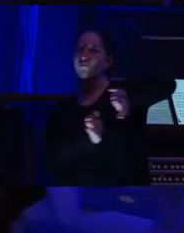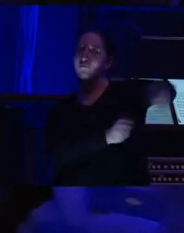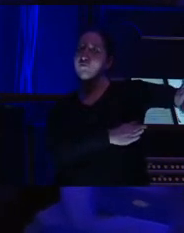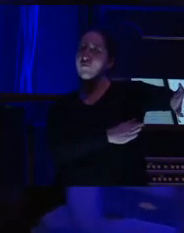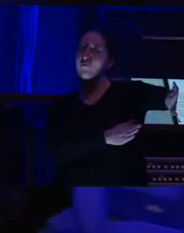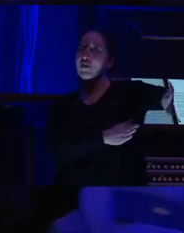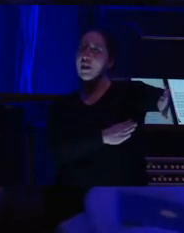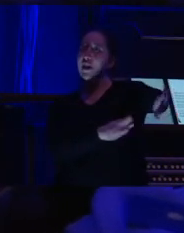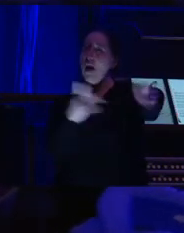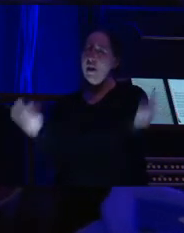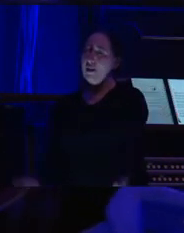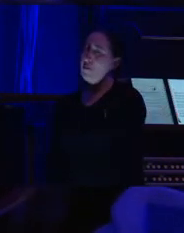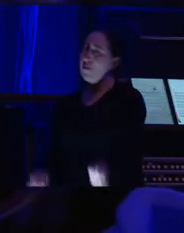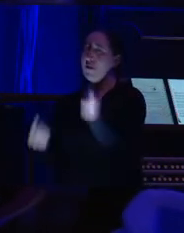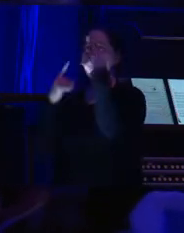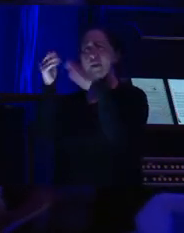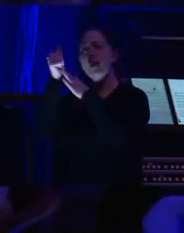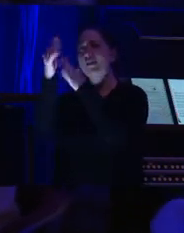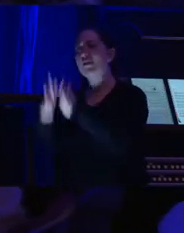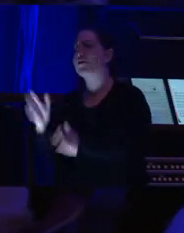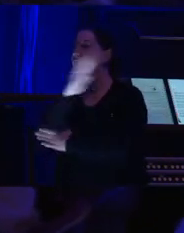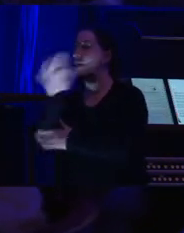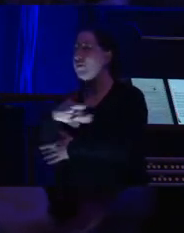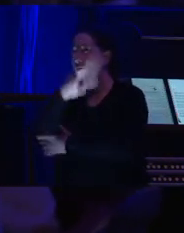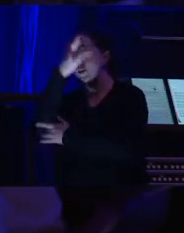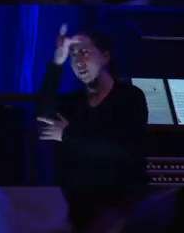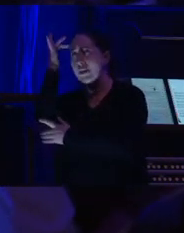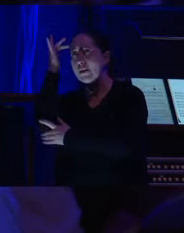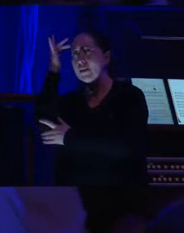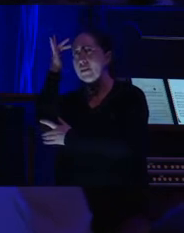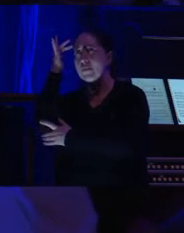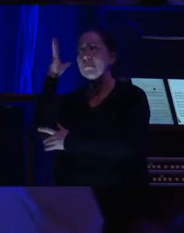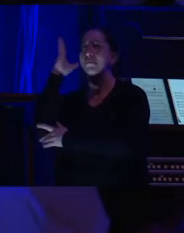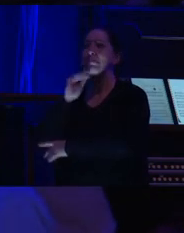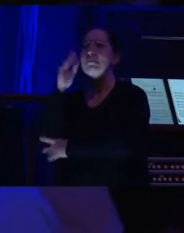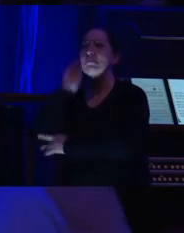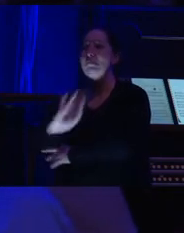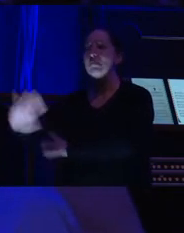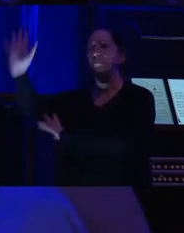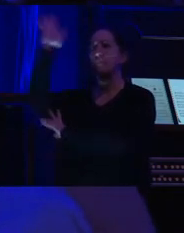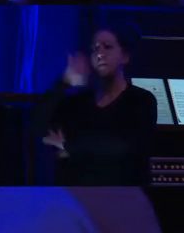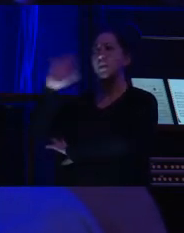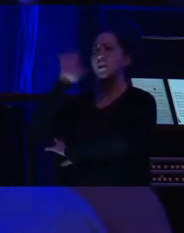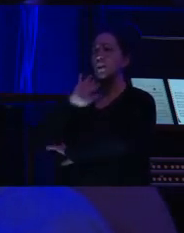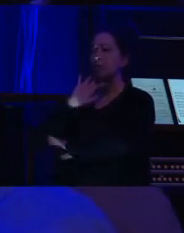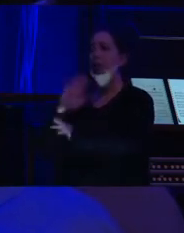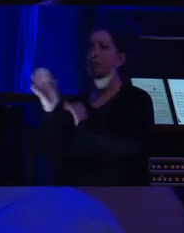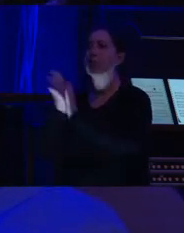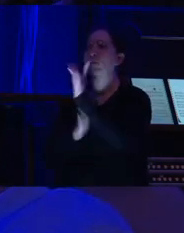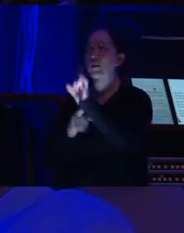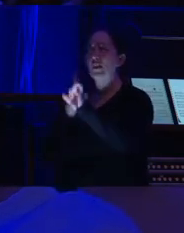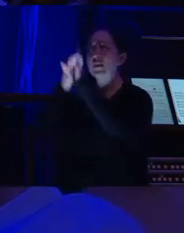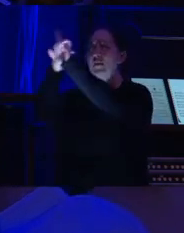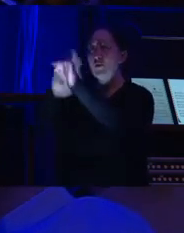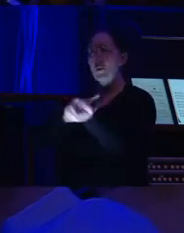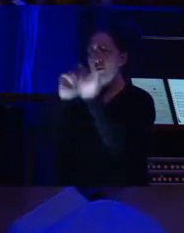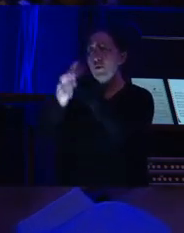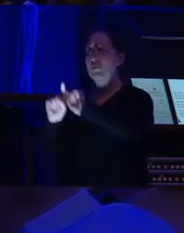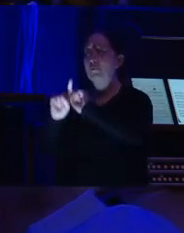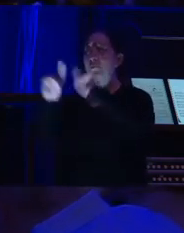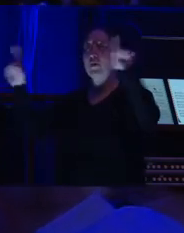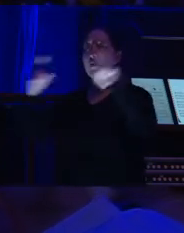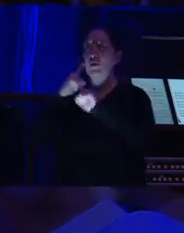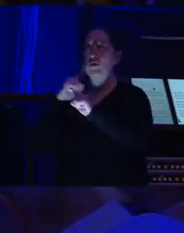Empathetic leaders who never forget where we come from, striving to make a difference for the communities and the people